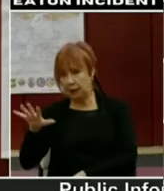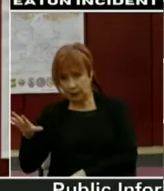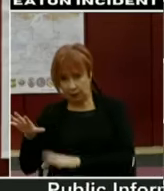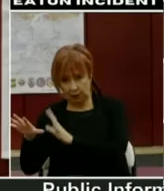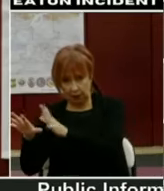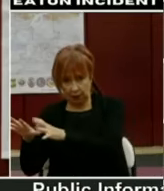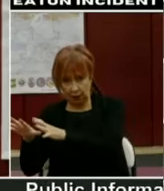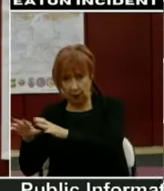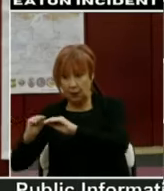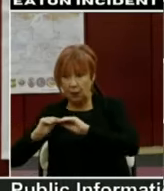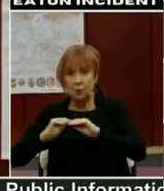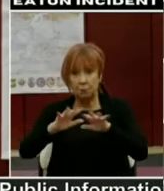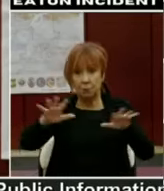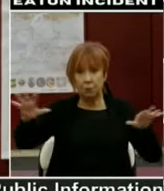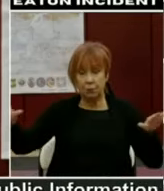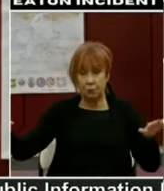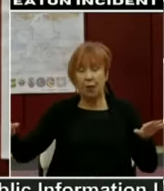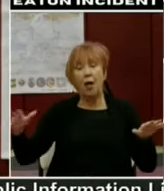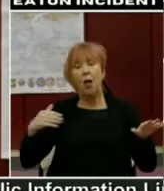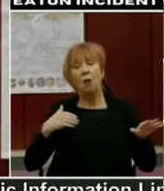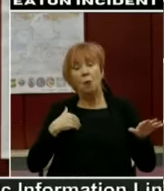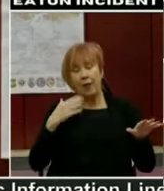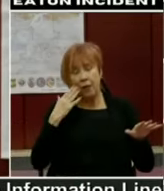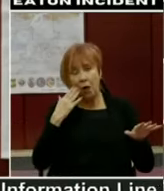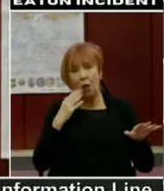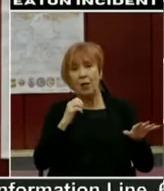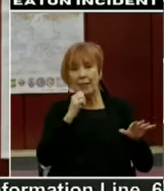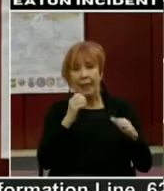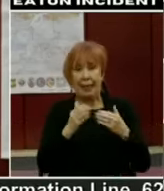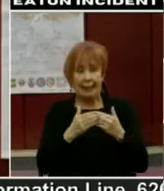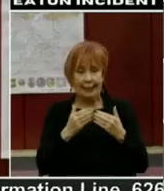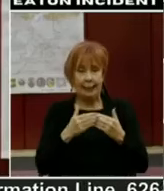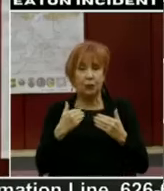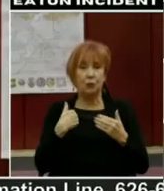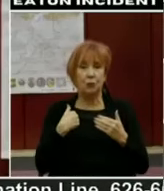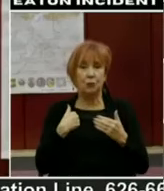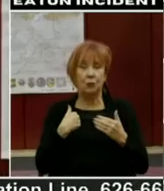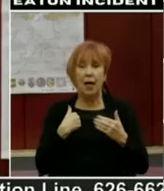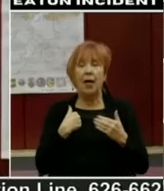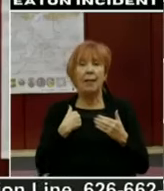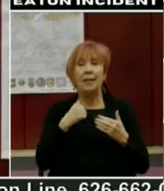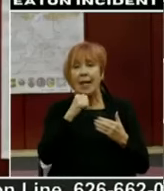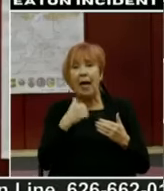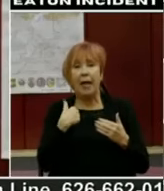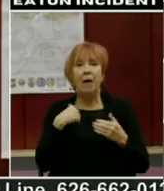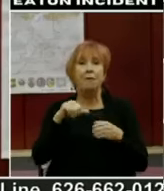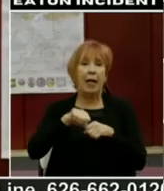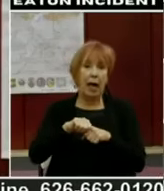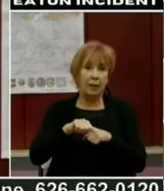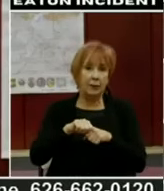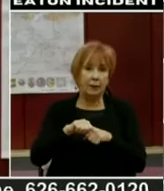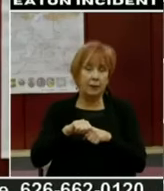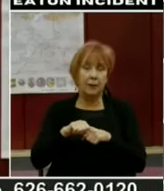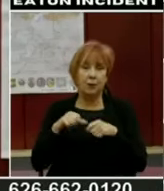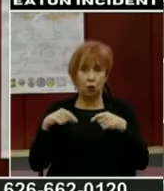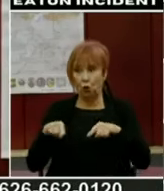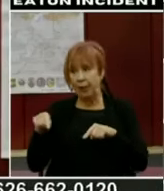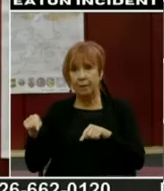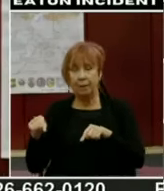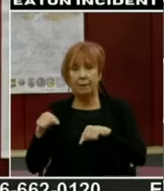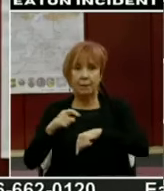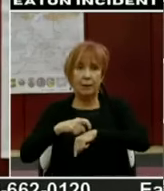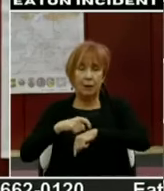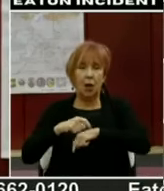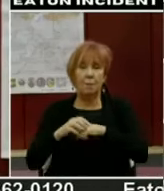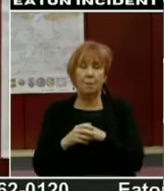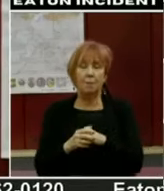the inconvenience of not having gas service during these times. But also, as we're working through making